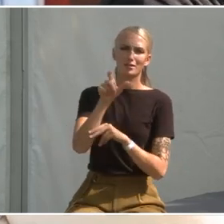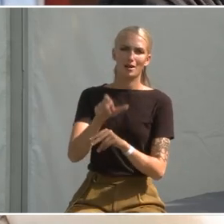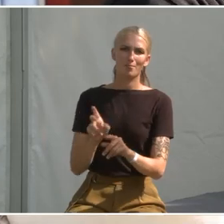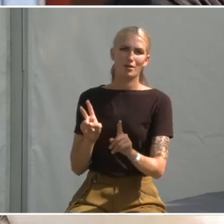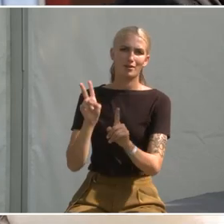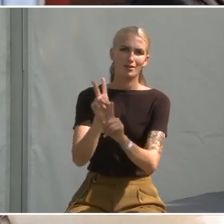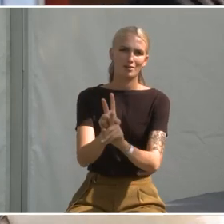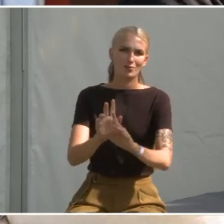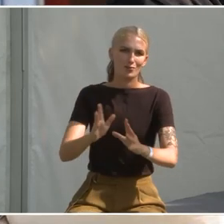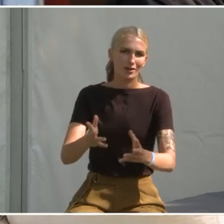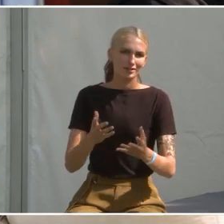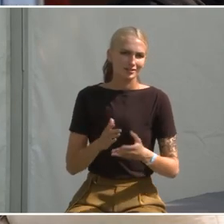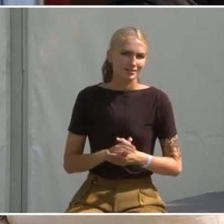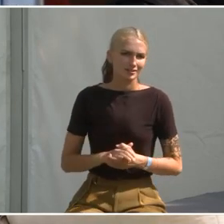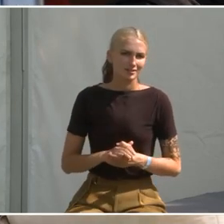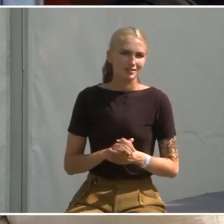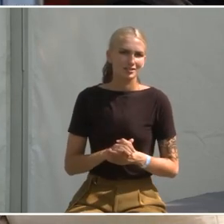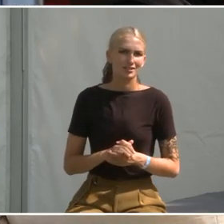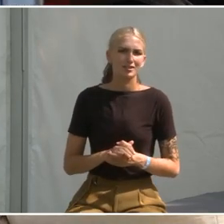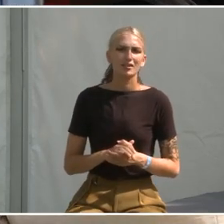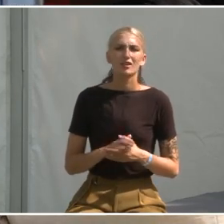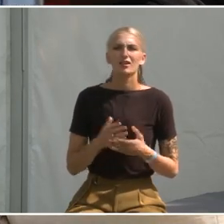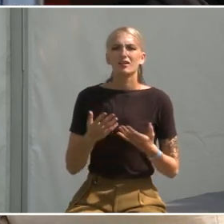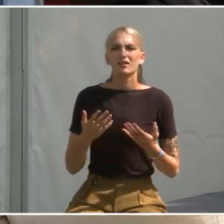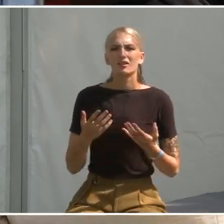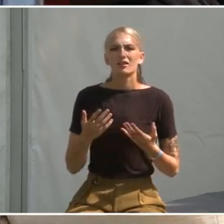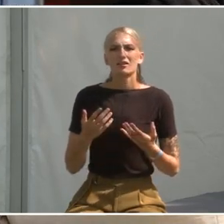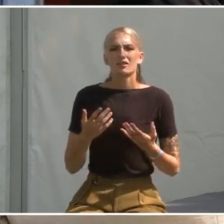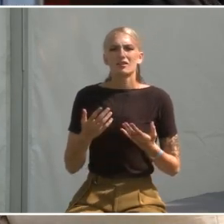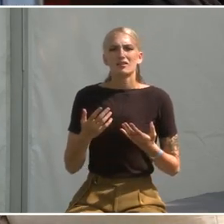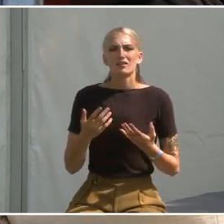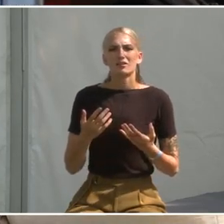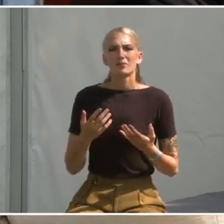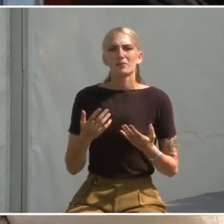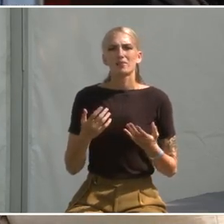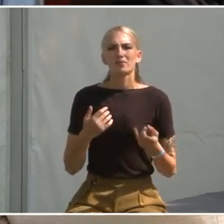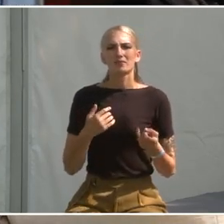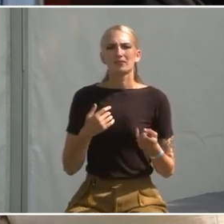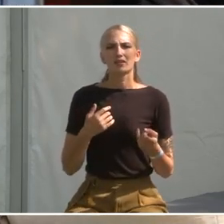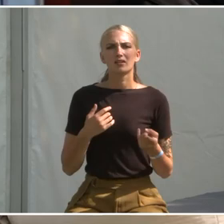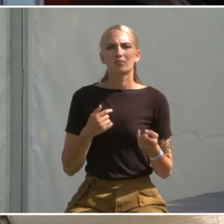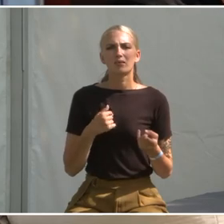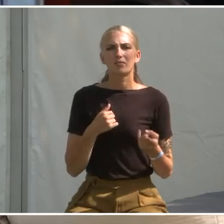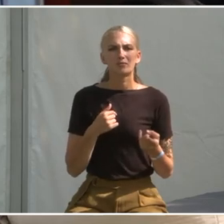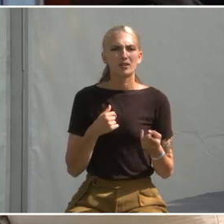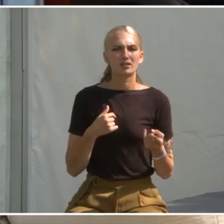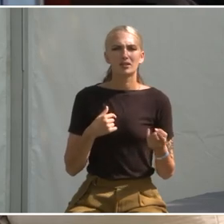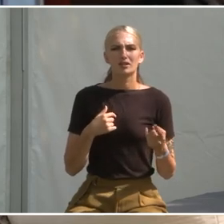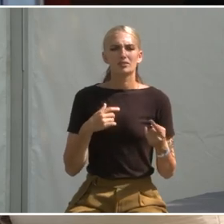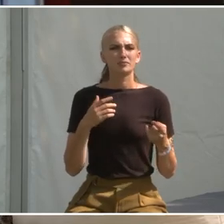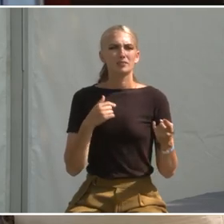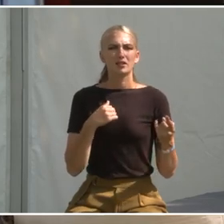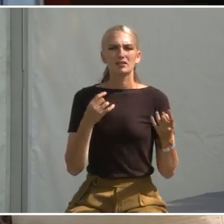I don't mean refer them to the therapist, but this was online, actually, by the way. This is being taped. I know, but I mean, everyone